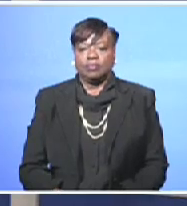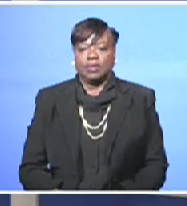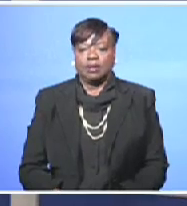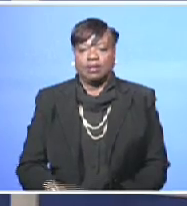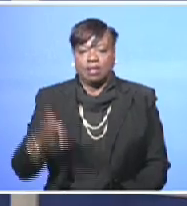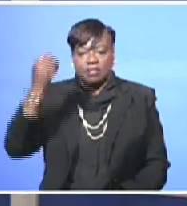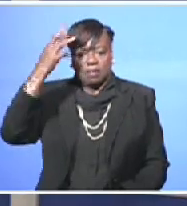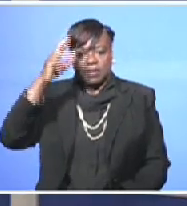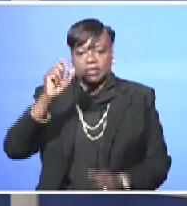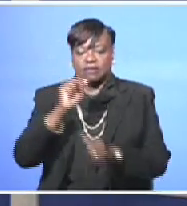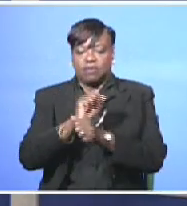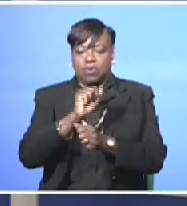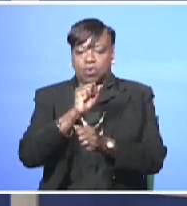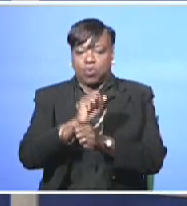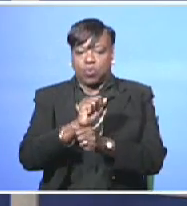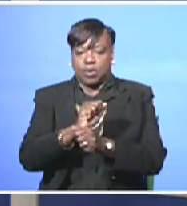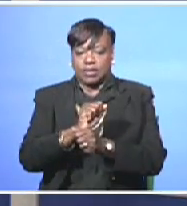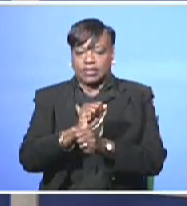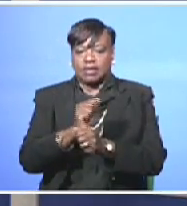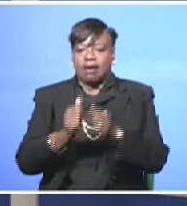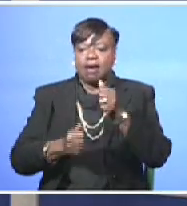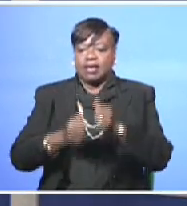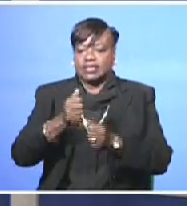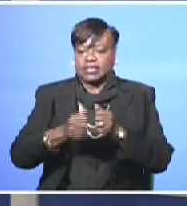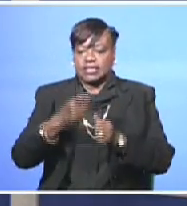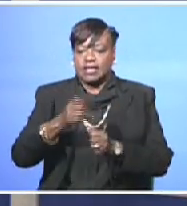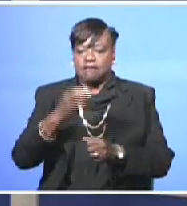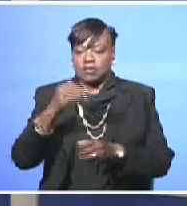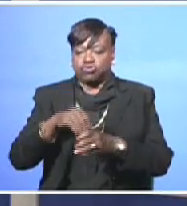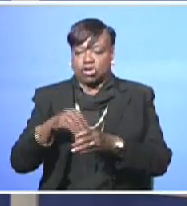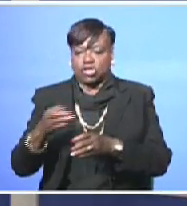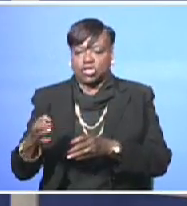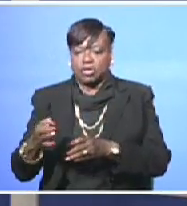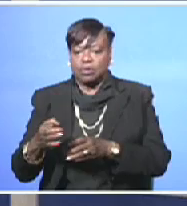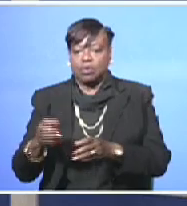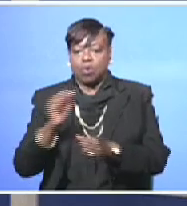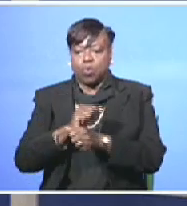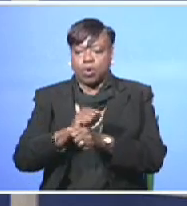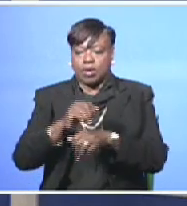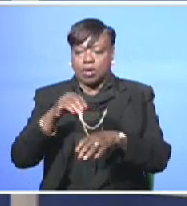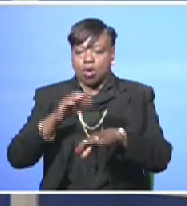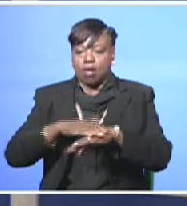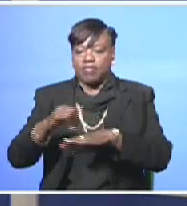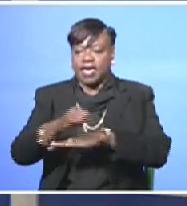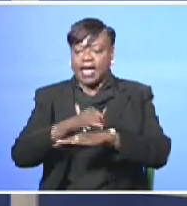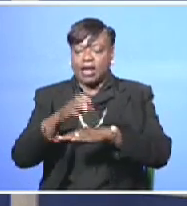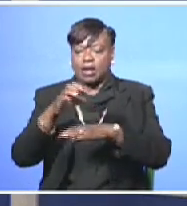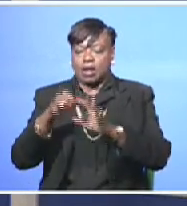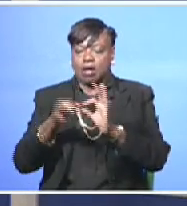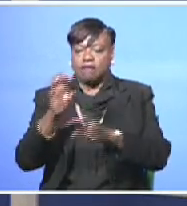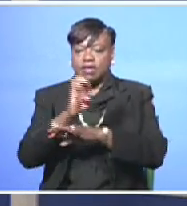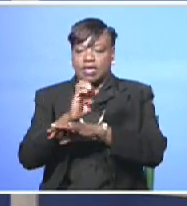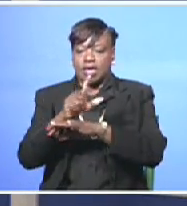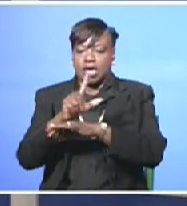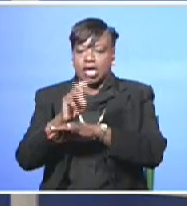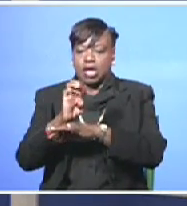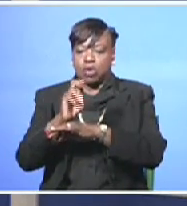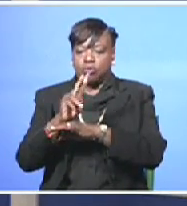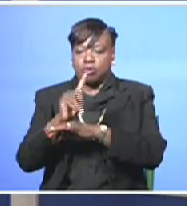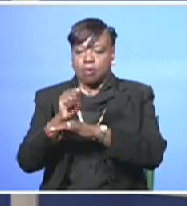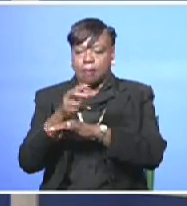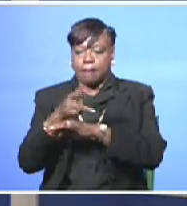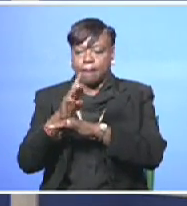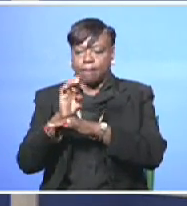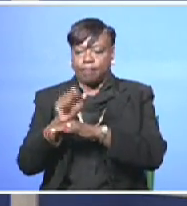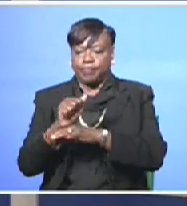The Minister of Works assessing the infrastructural demands on the island of Eleuthera, Cleopatra Murphy, tells us tonight that the minister highlighted